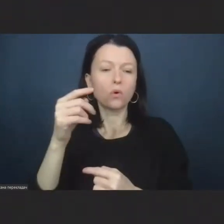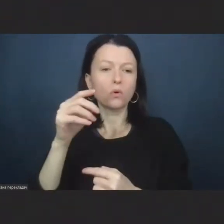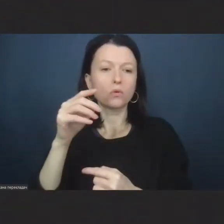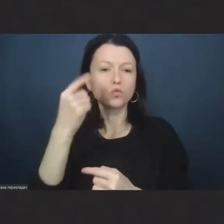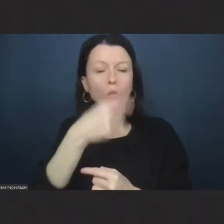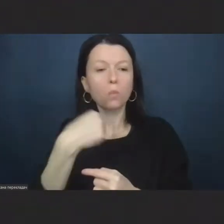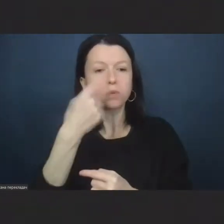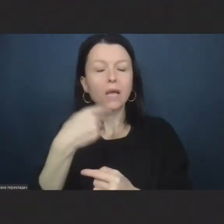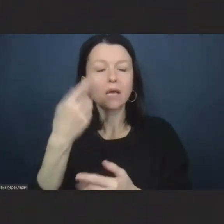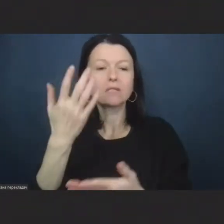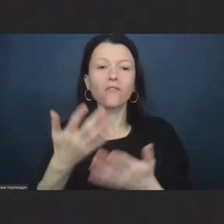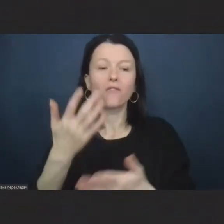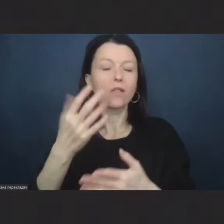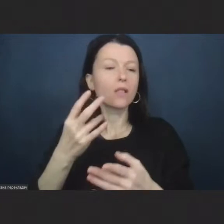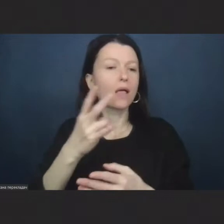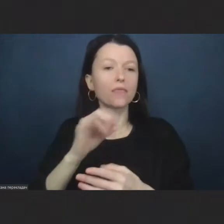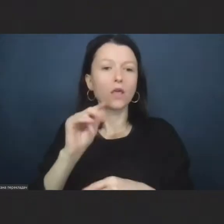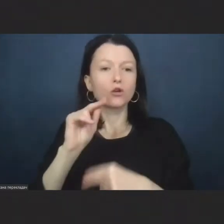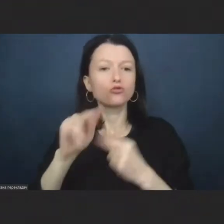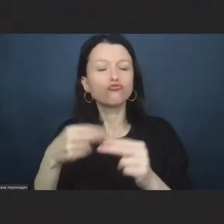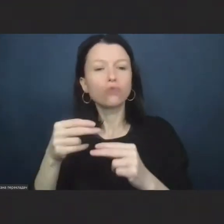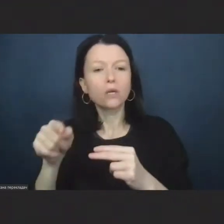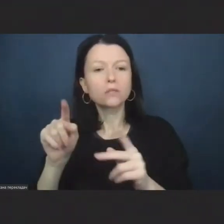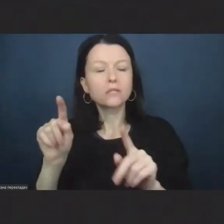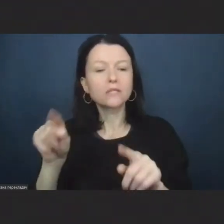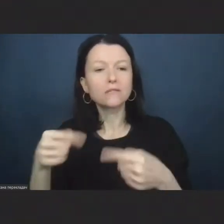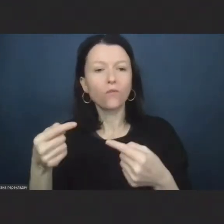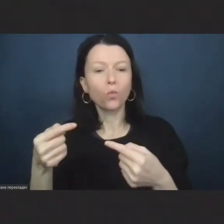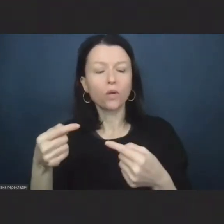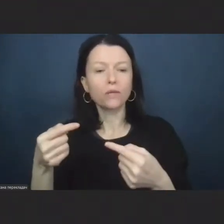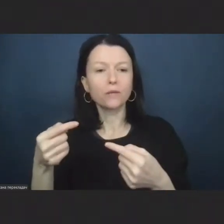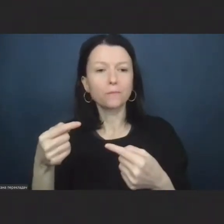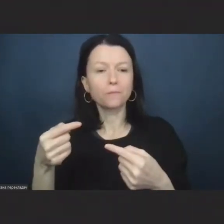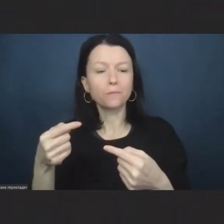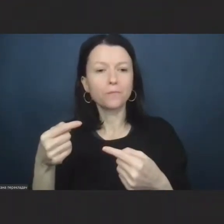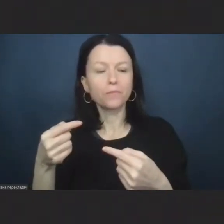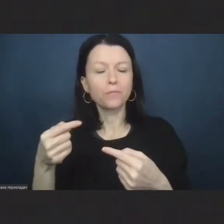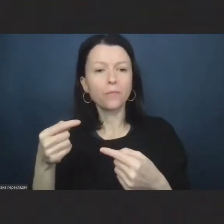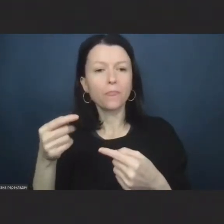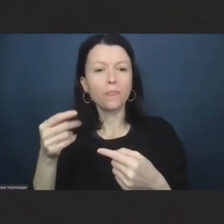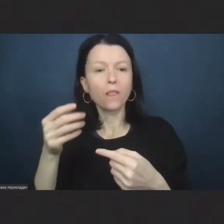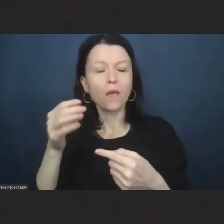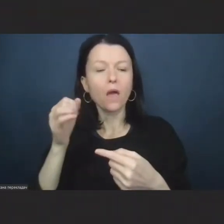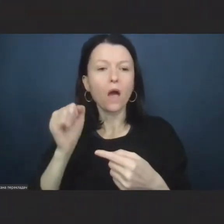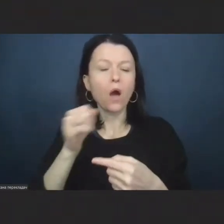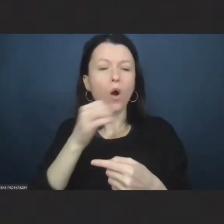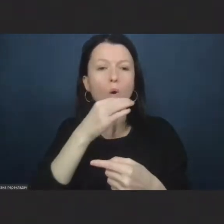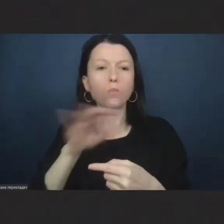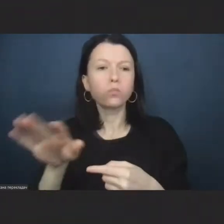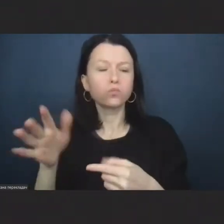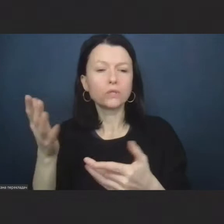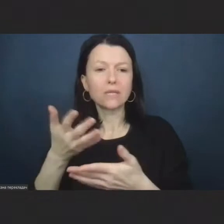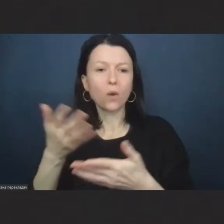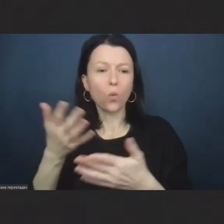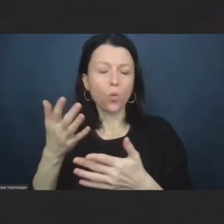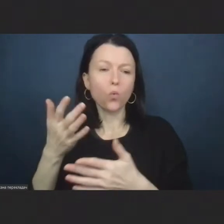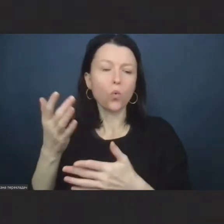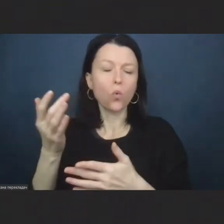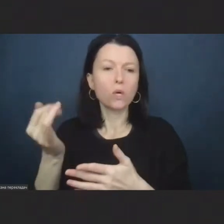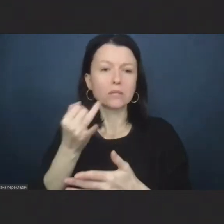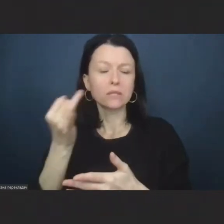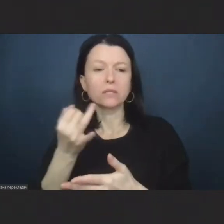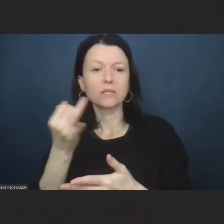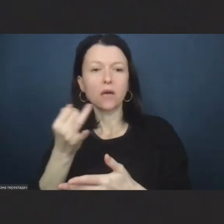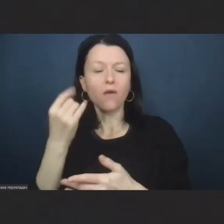of a number of disabled persons. And this has been voiced today by the NGOs. What